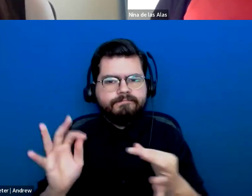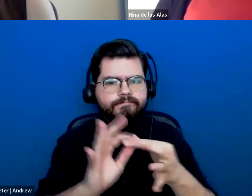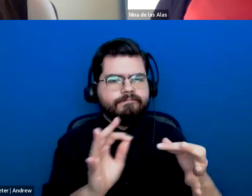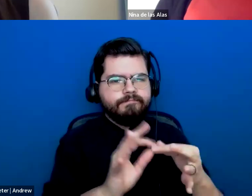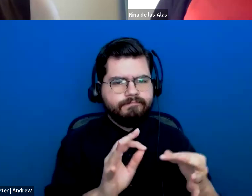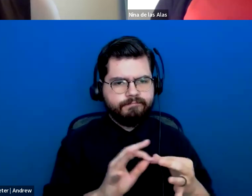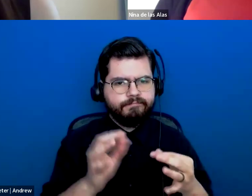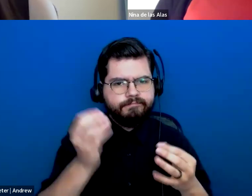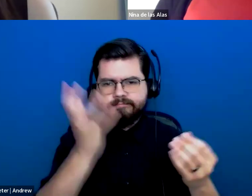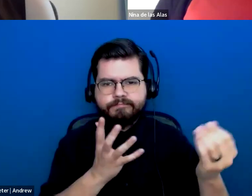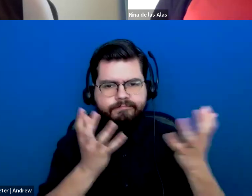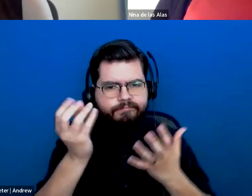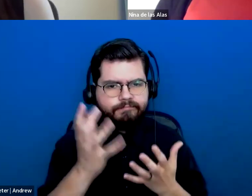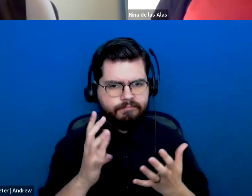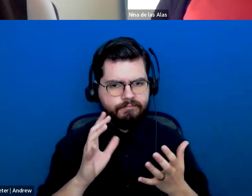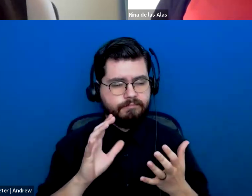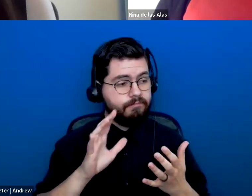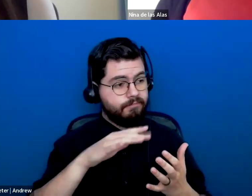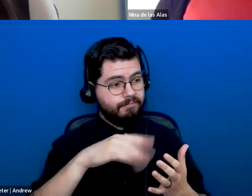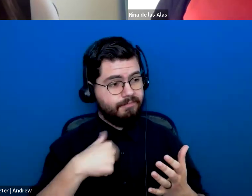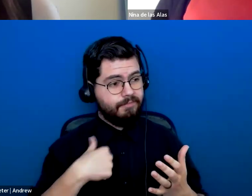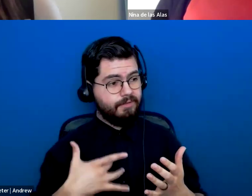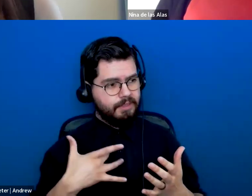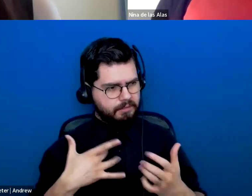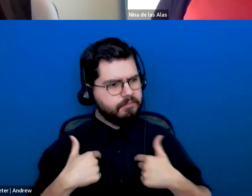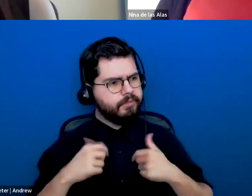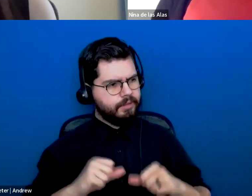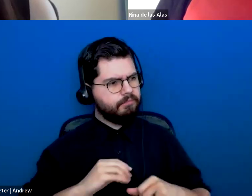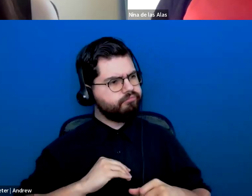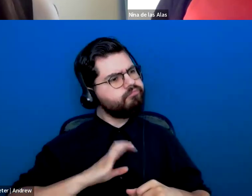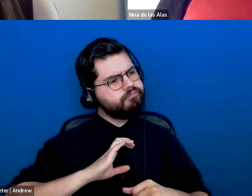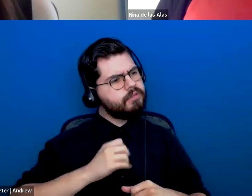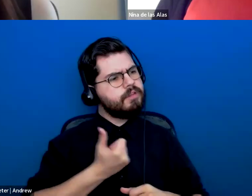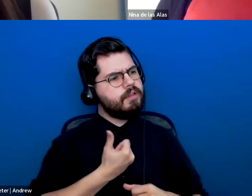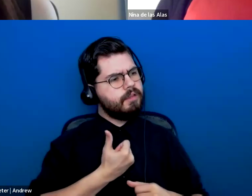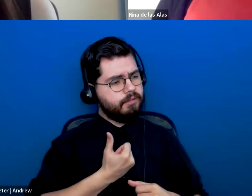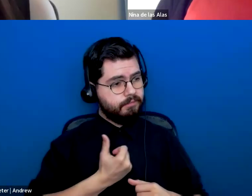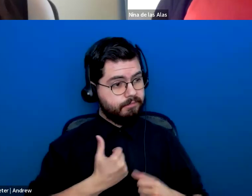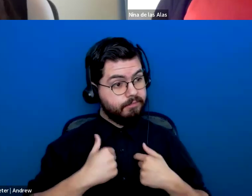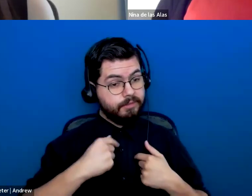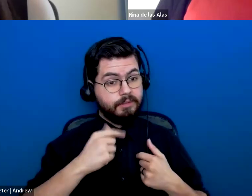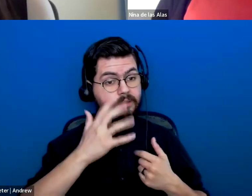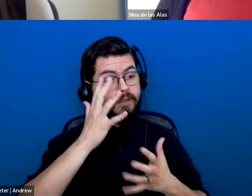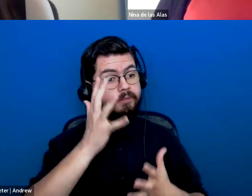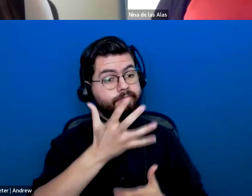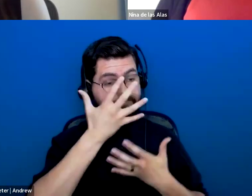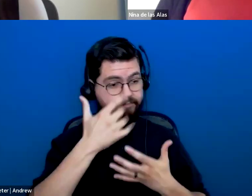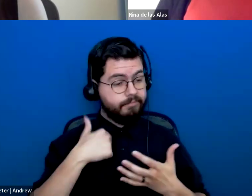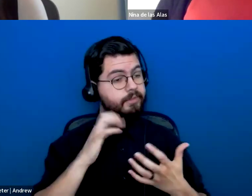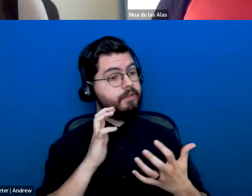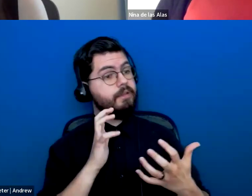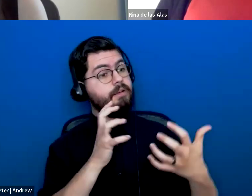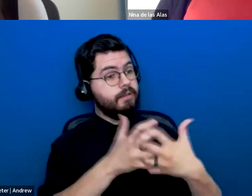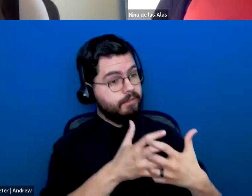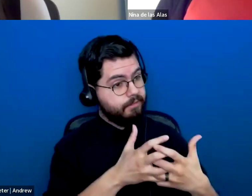like they can be full self there. They do not have to pretend to fit into this elite environment. They